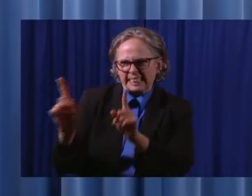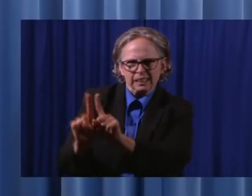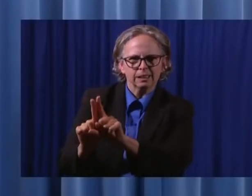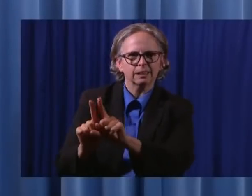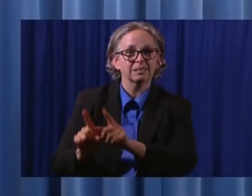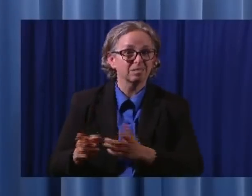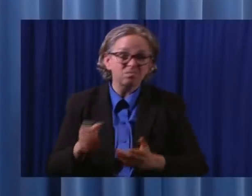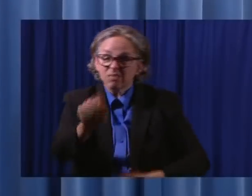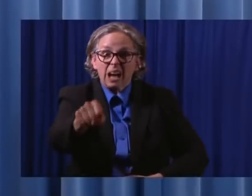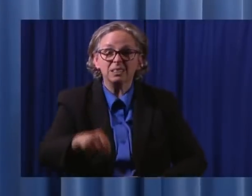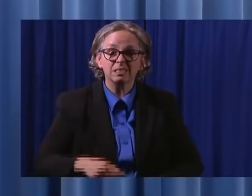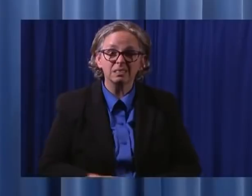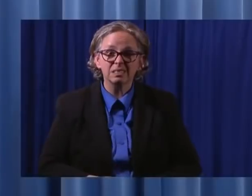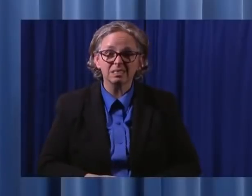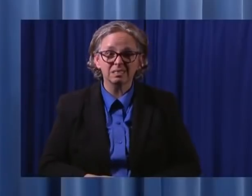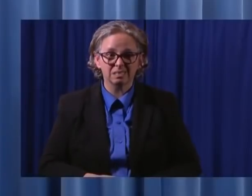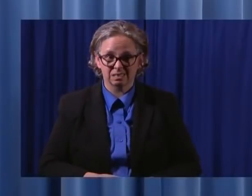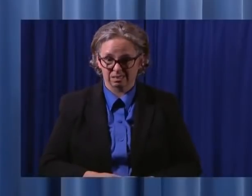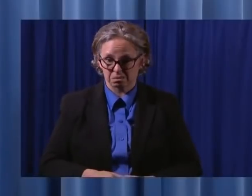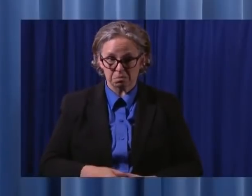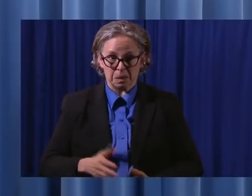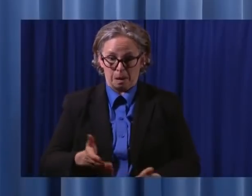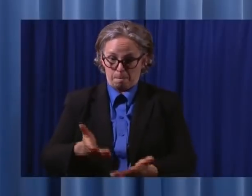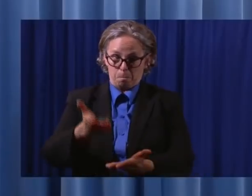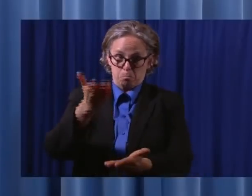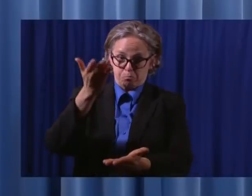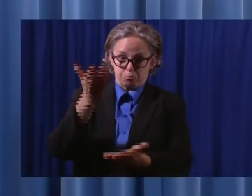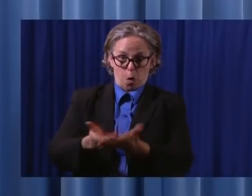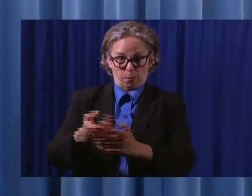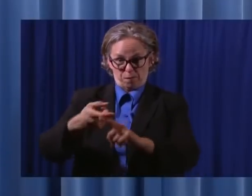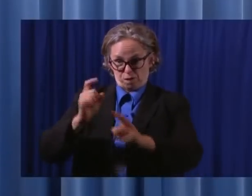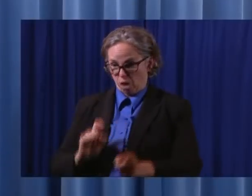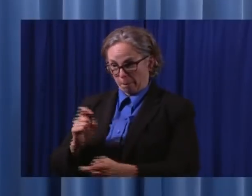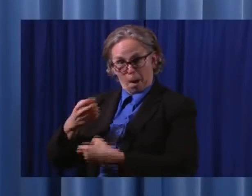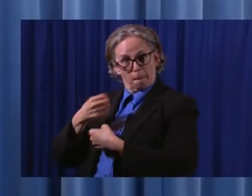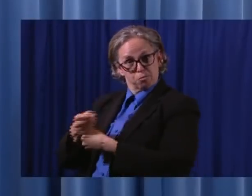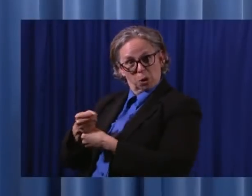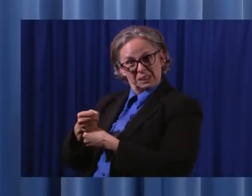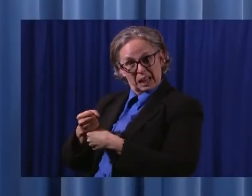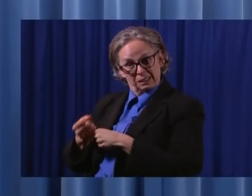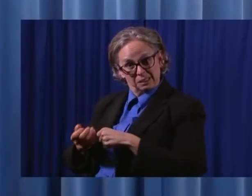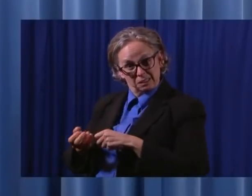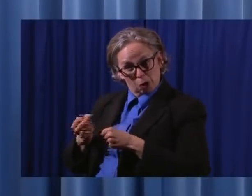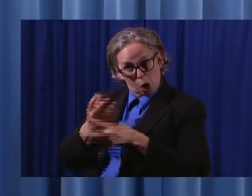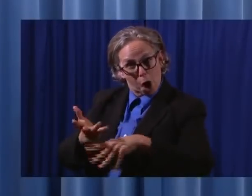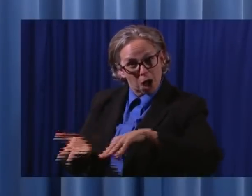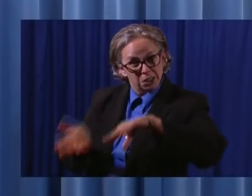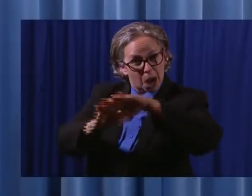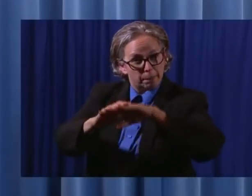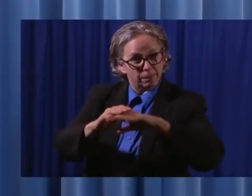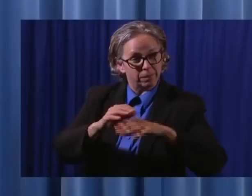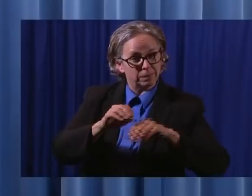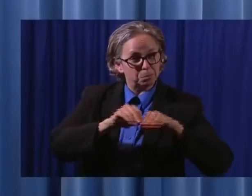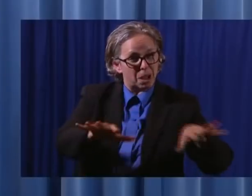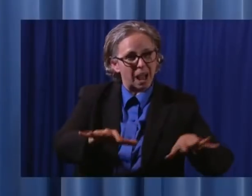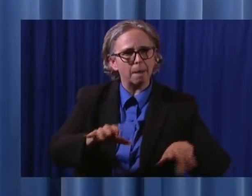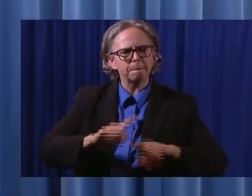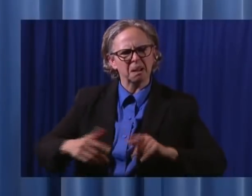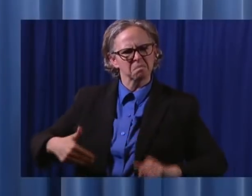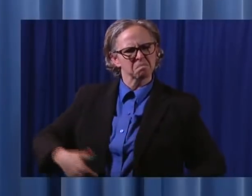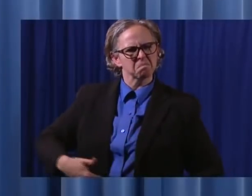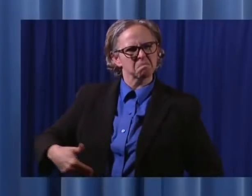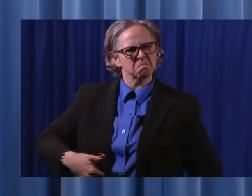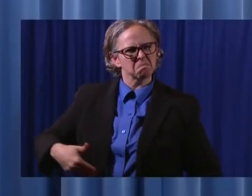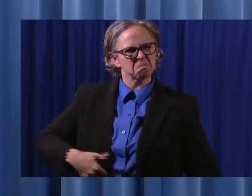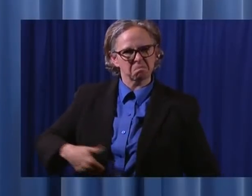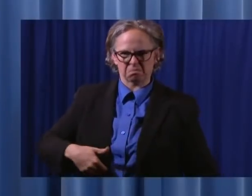know, I don't have any way to quantify it, but anytime people are coming together and not keeping a distance and not wearing masks, you're